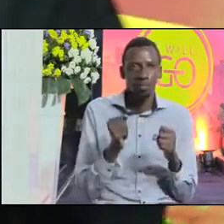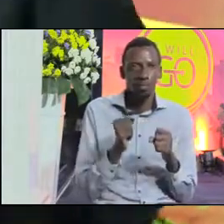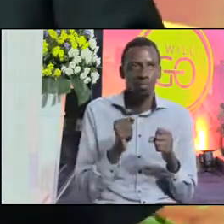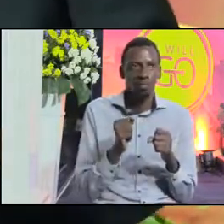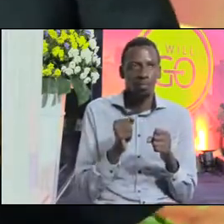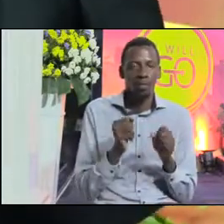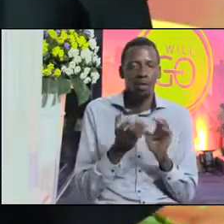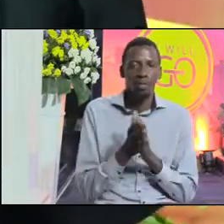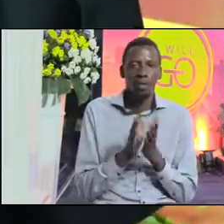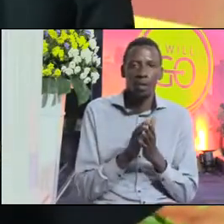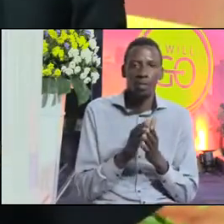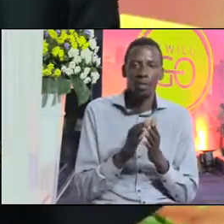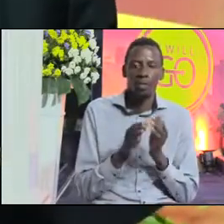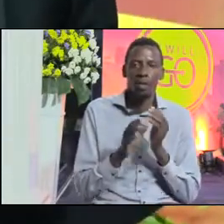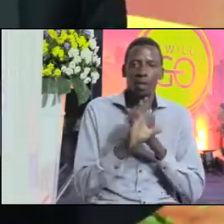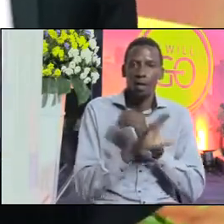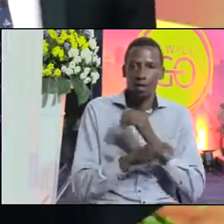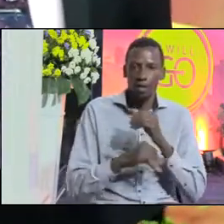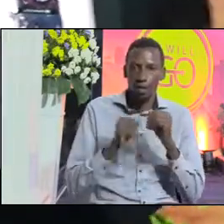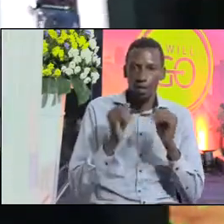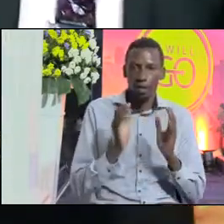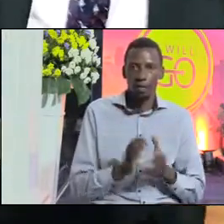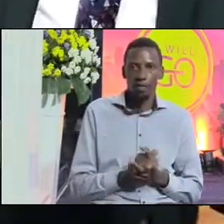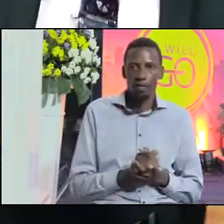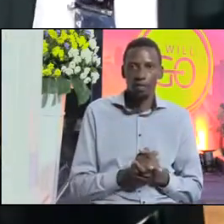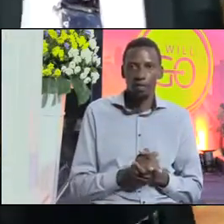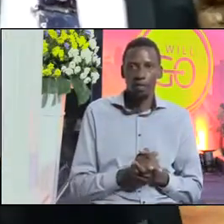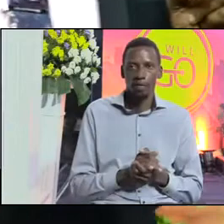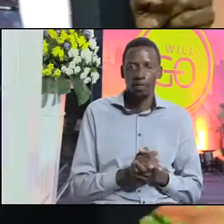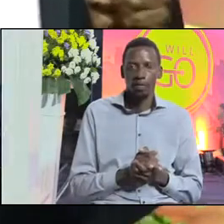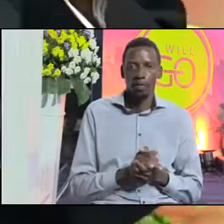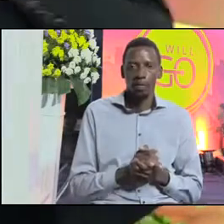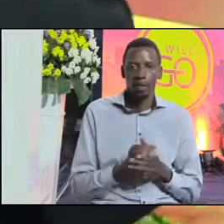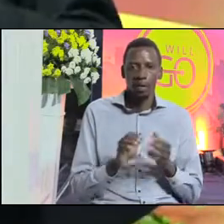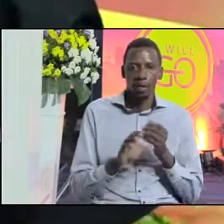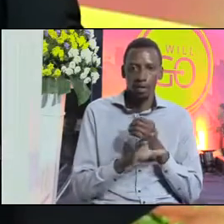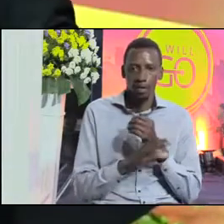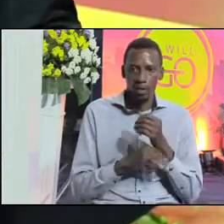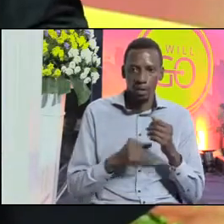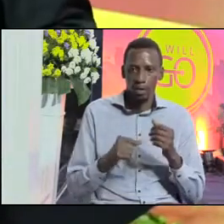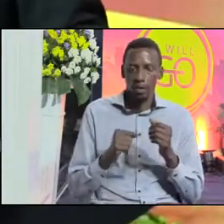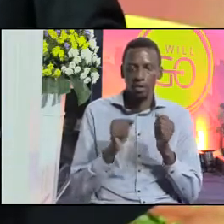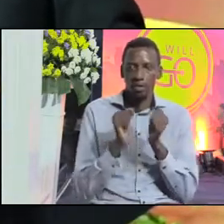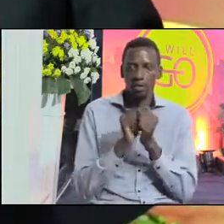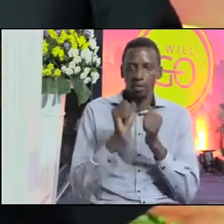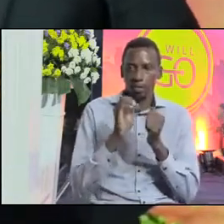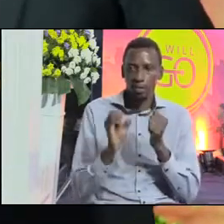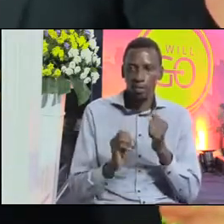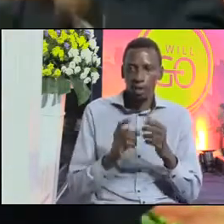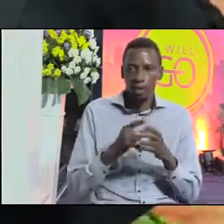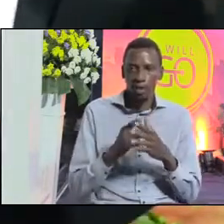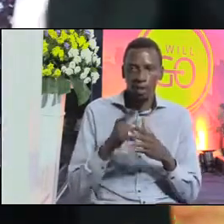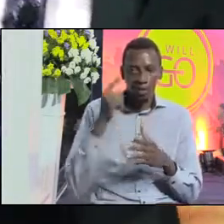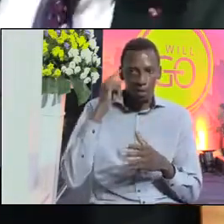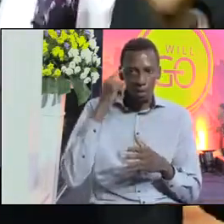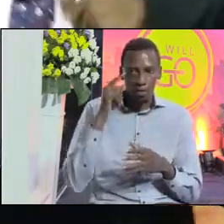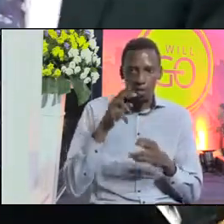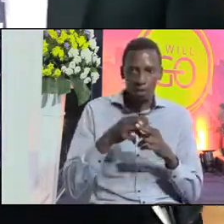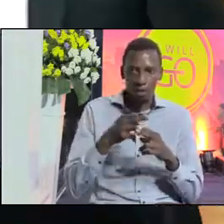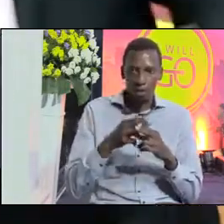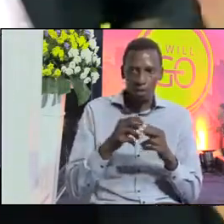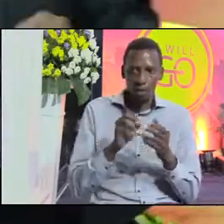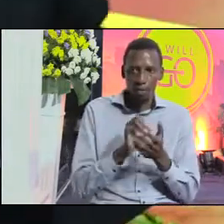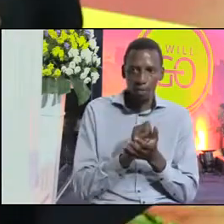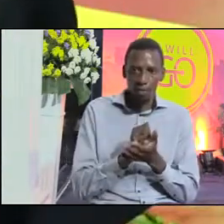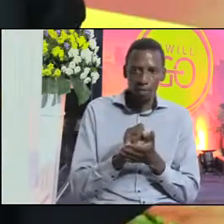a thief, a tithe thief, and call yourself a saint. You can't be an